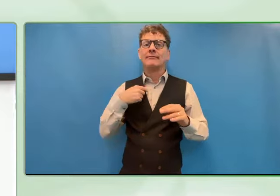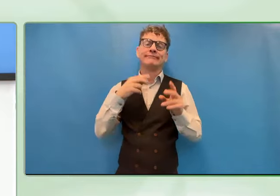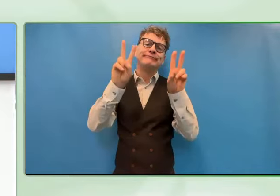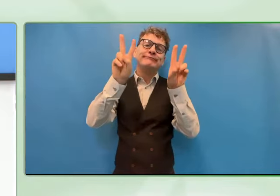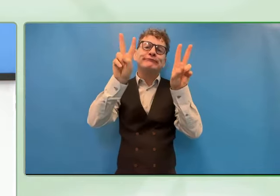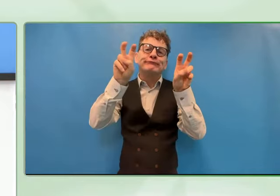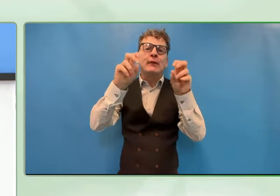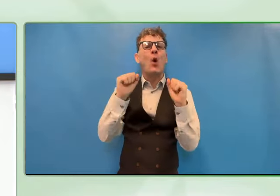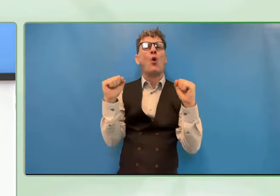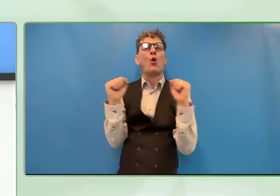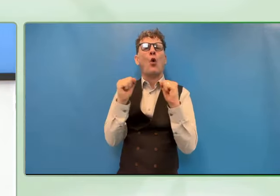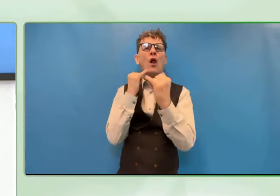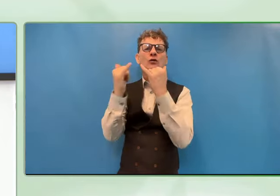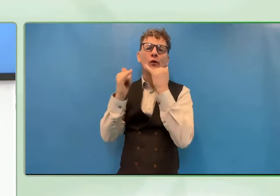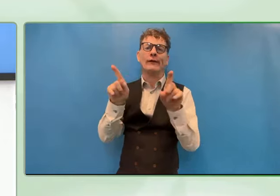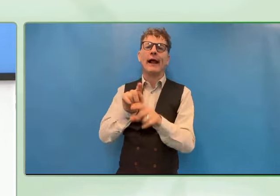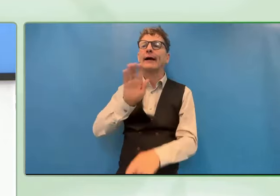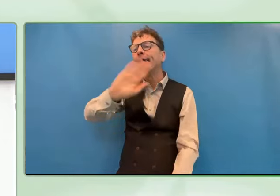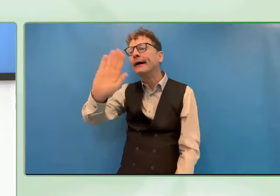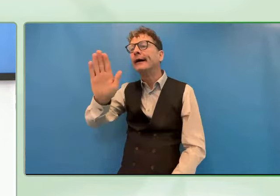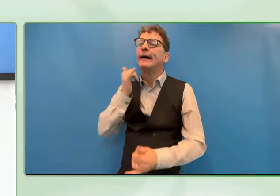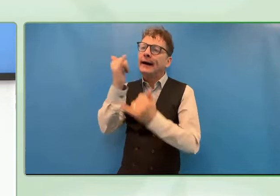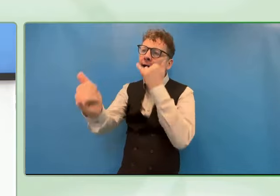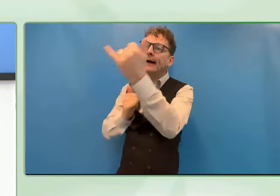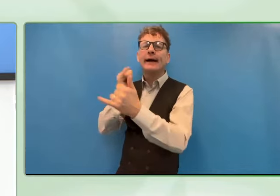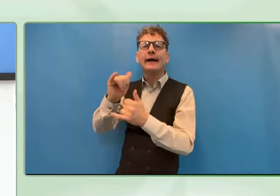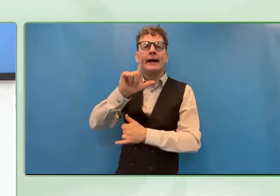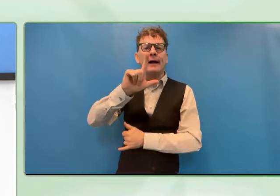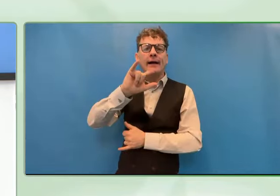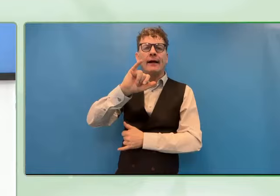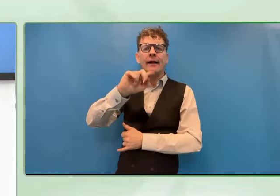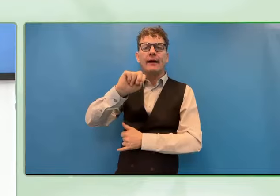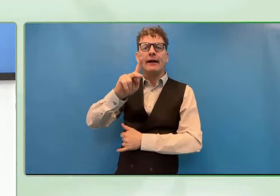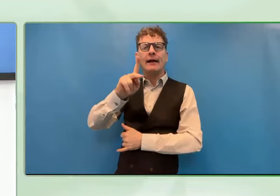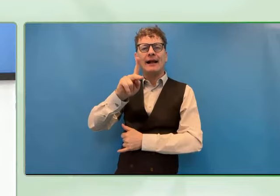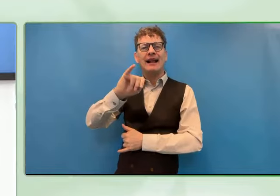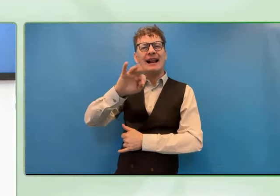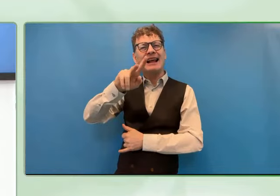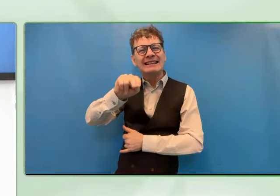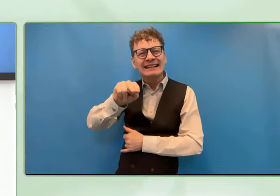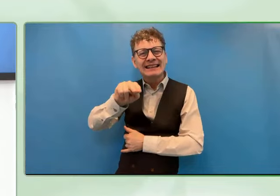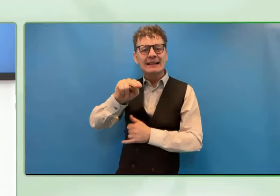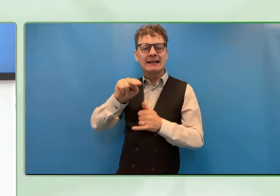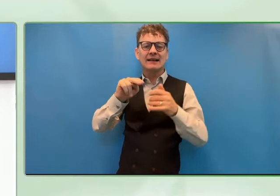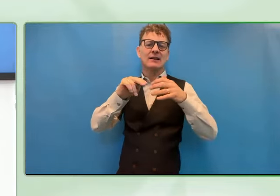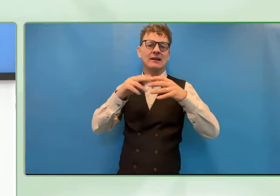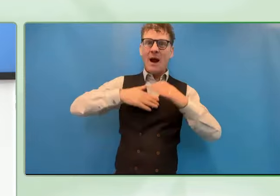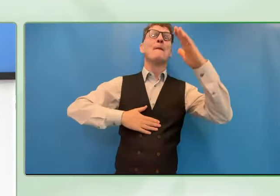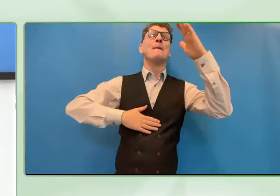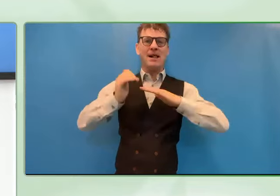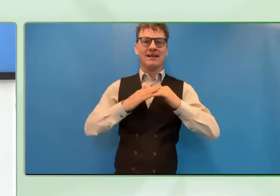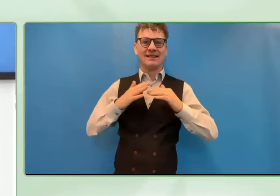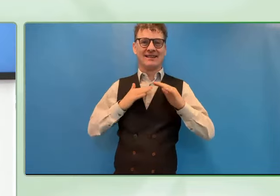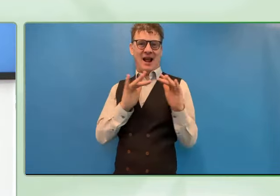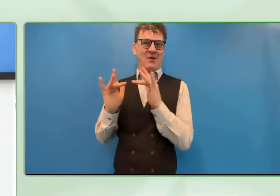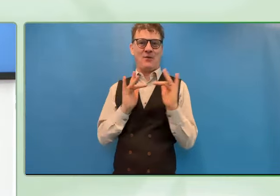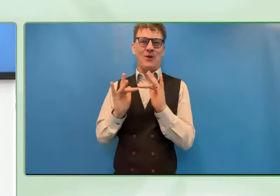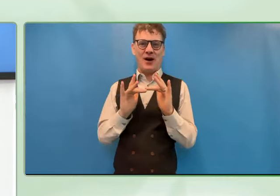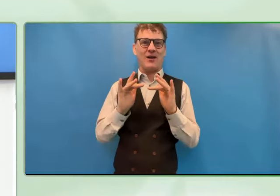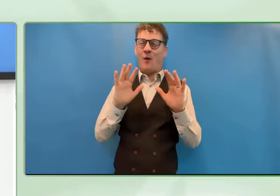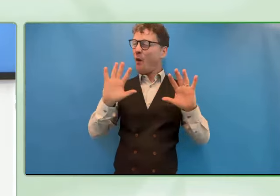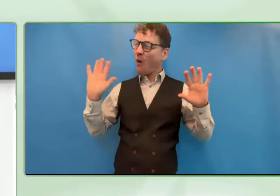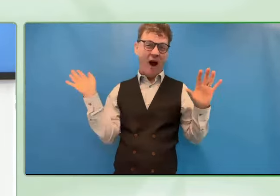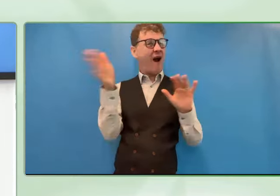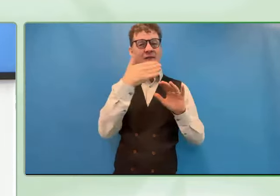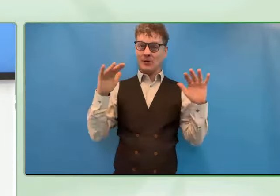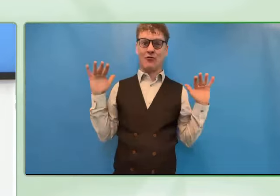on LinkedIn, reaching them through some networks, and especially during what worked to our advantage was where people come. So a lot of corporates at that